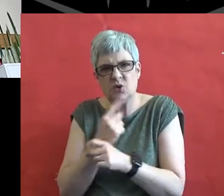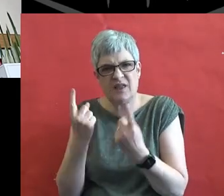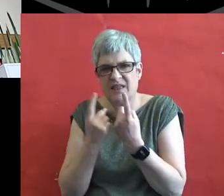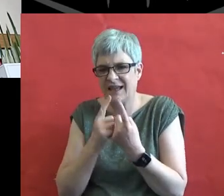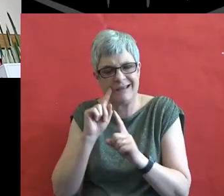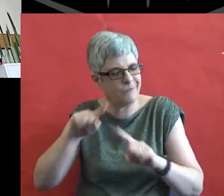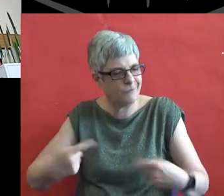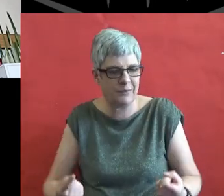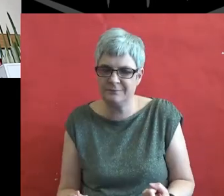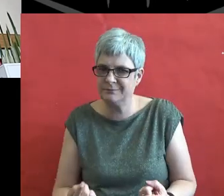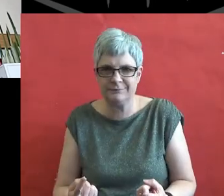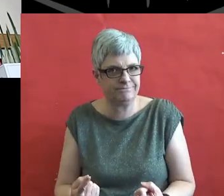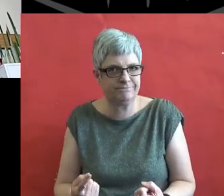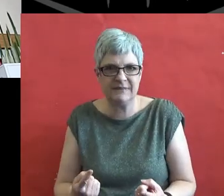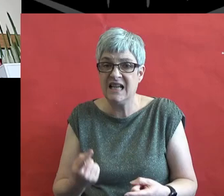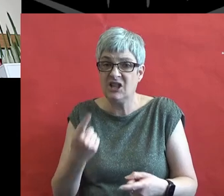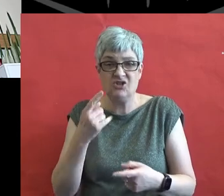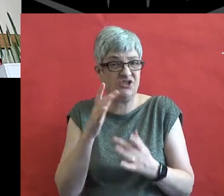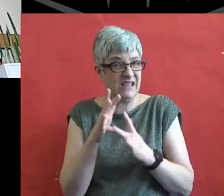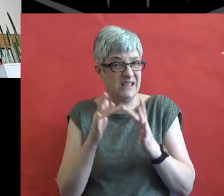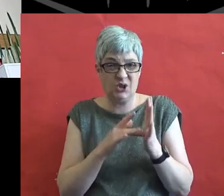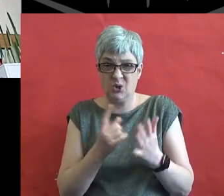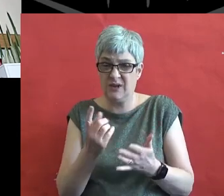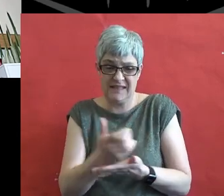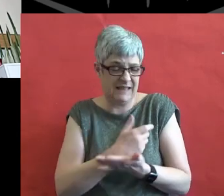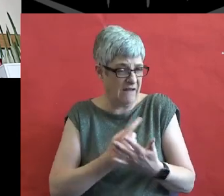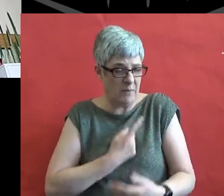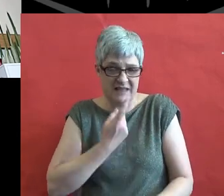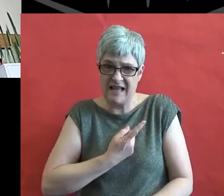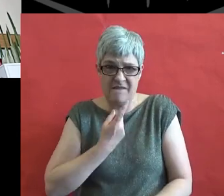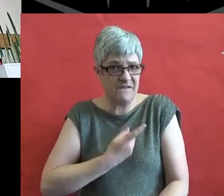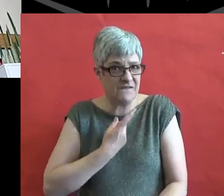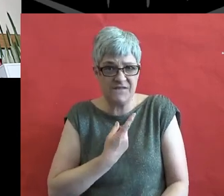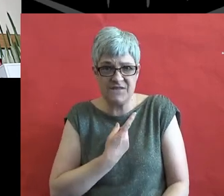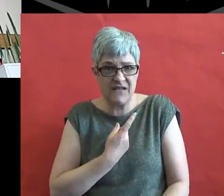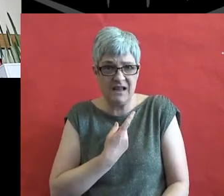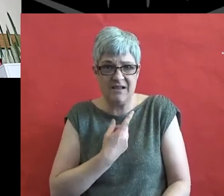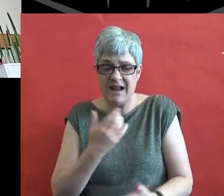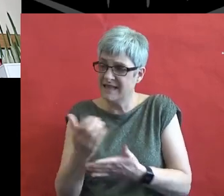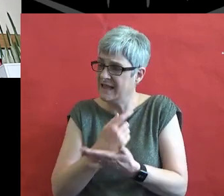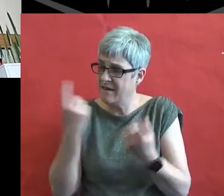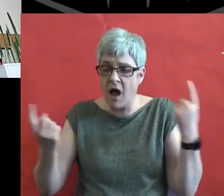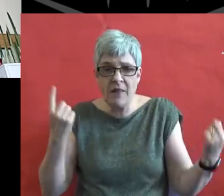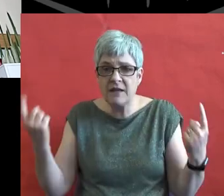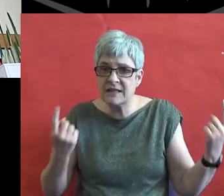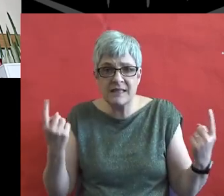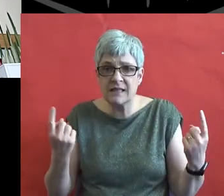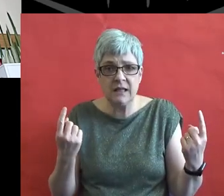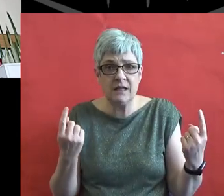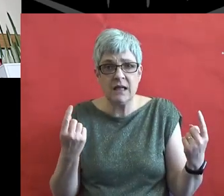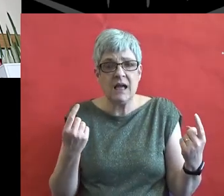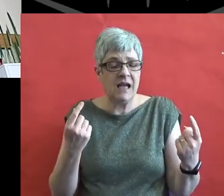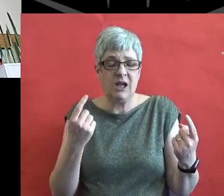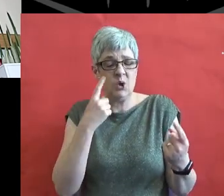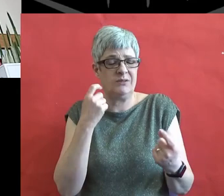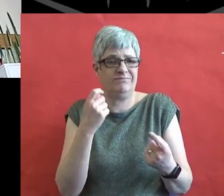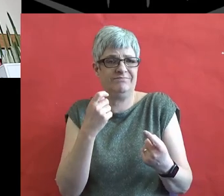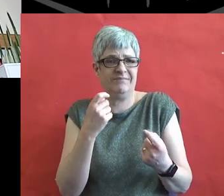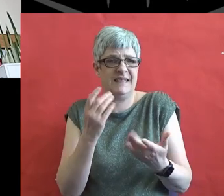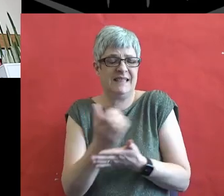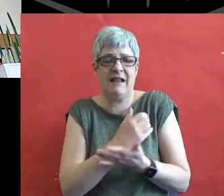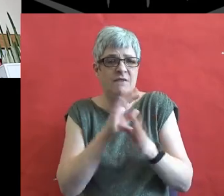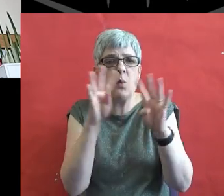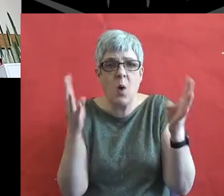do. Jesus could not save himself and save others. He could not save himself and be the saviour of the